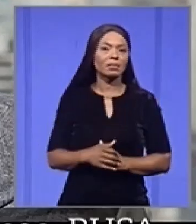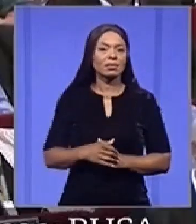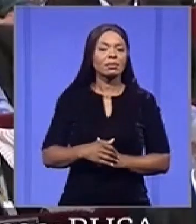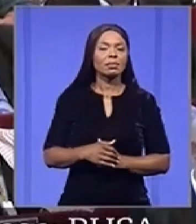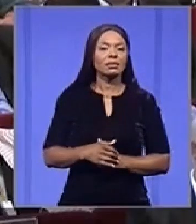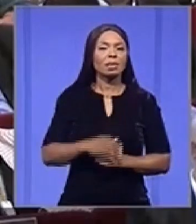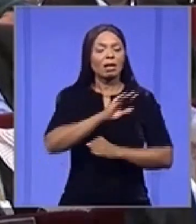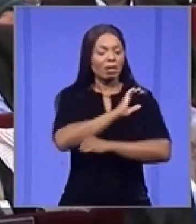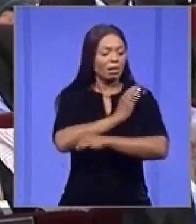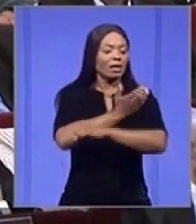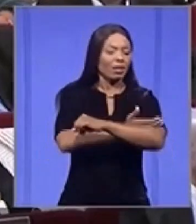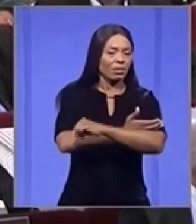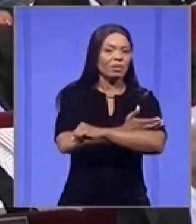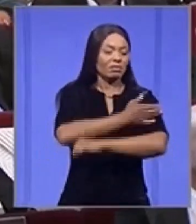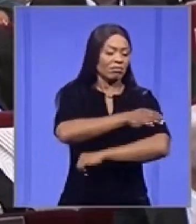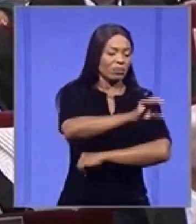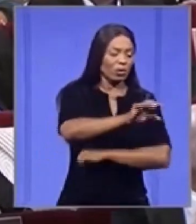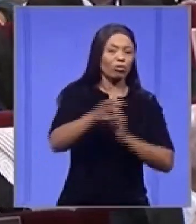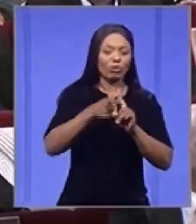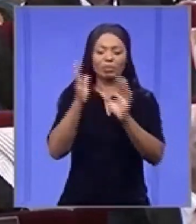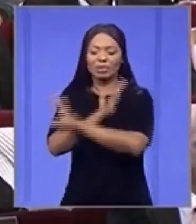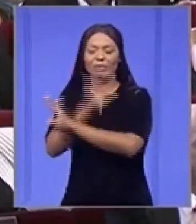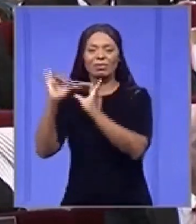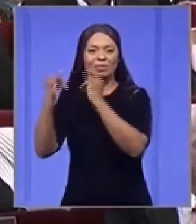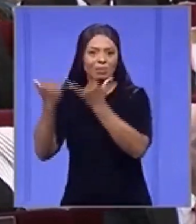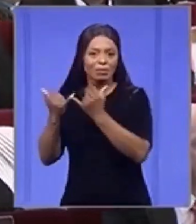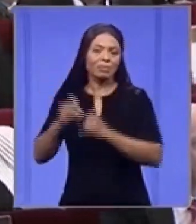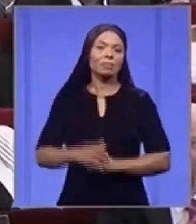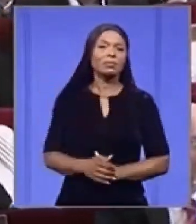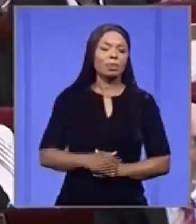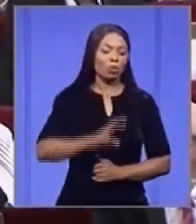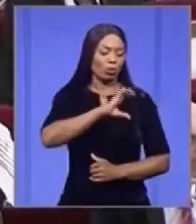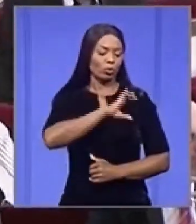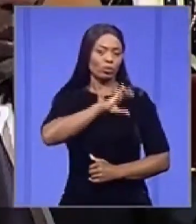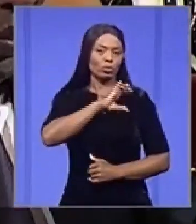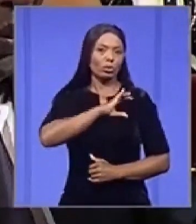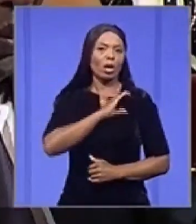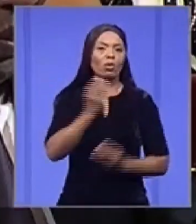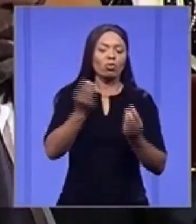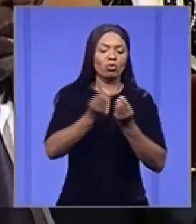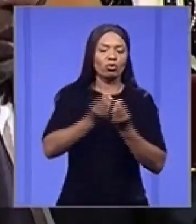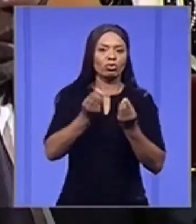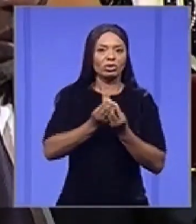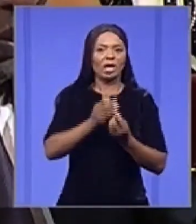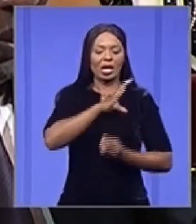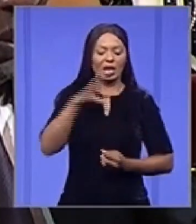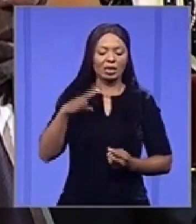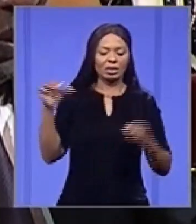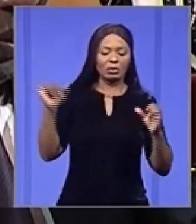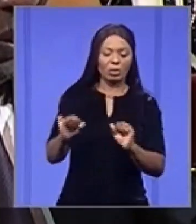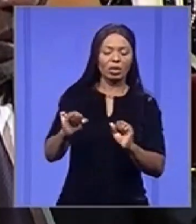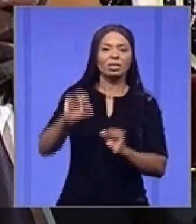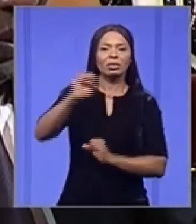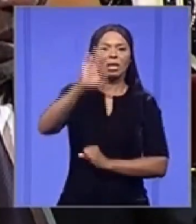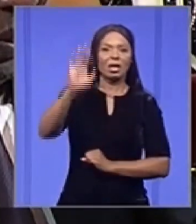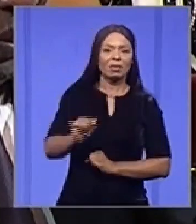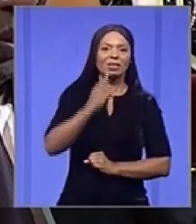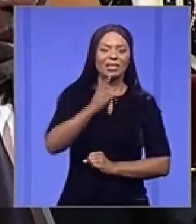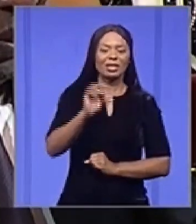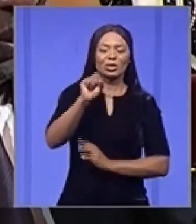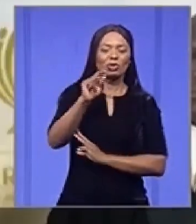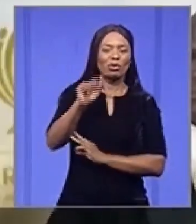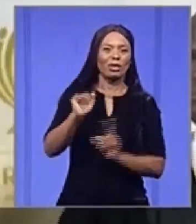capacity. Kgotla ya dilwana tsa badirisi kana the Consumer Goods Council of South Africa ya re puo ya mopresidente e ne e swabisa